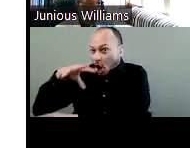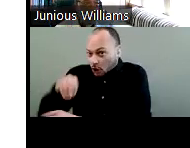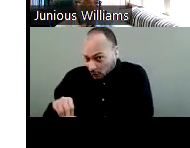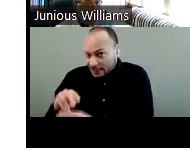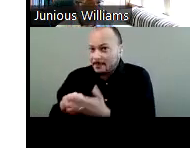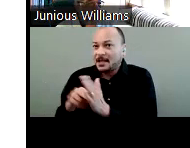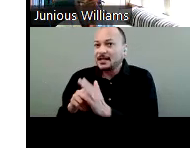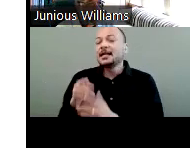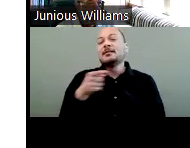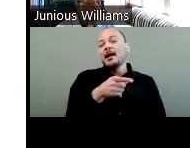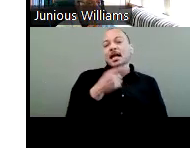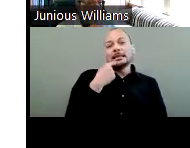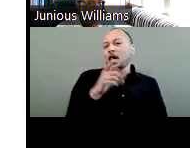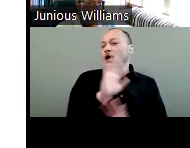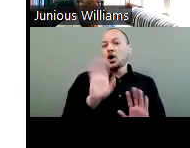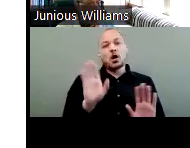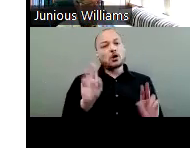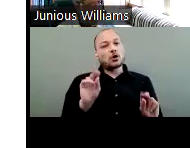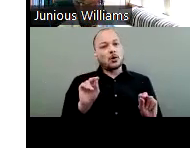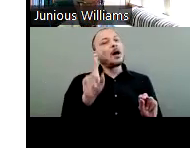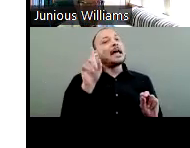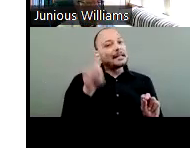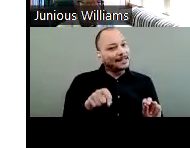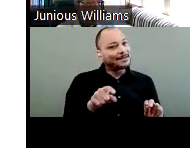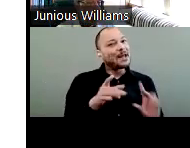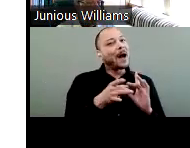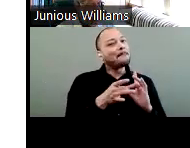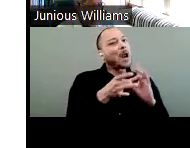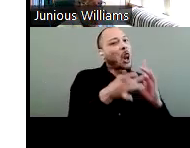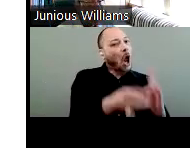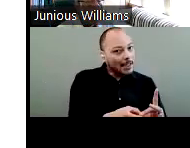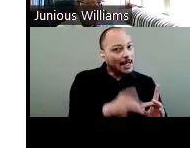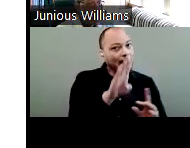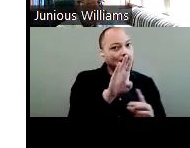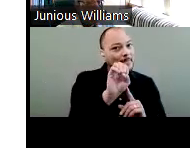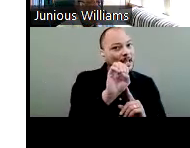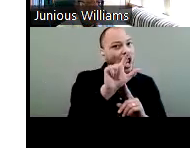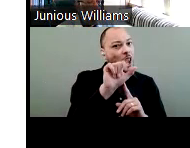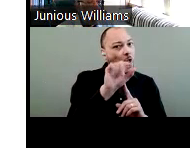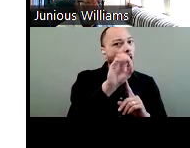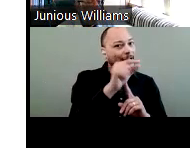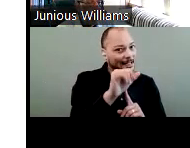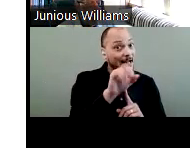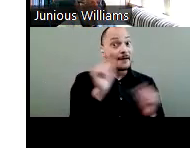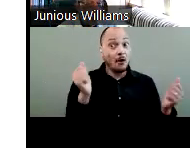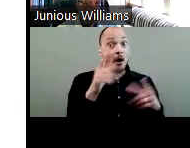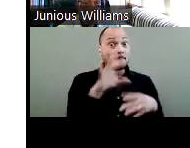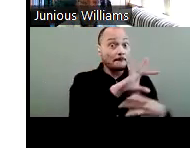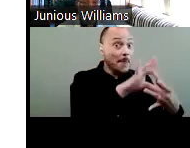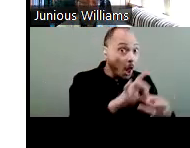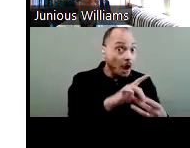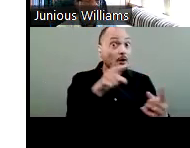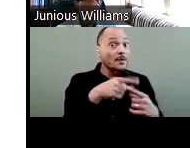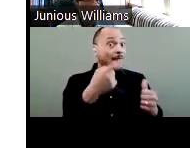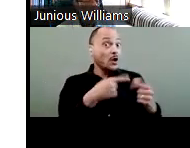mean. He's saying, no, no, no. What this needs to be is about belonging. And if everybody's really going to belong, when people first come to